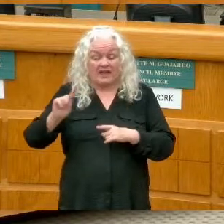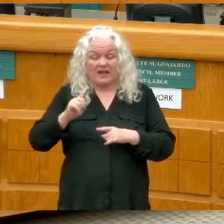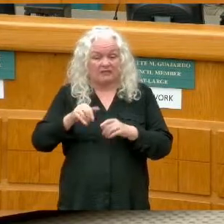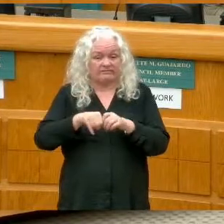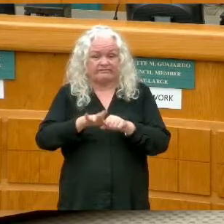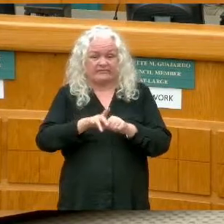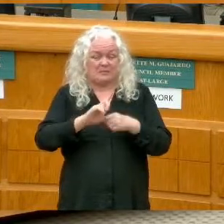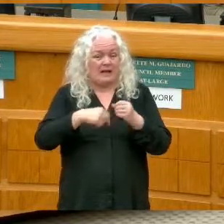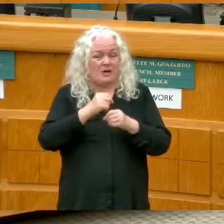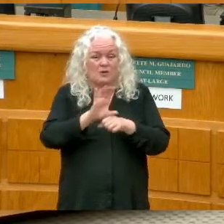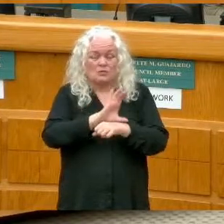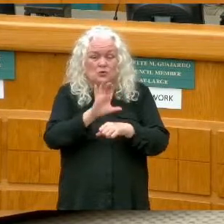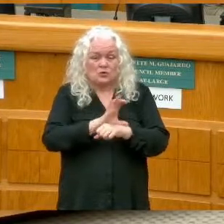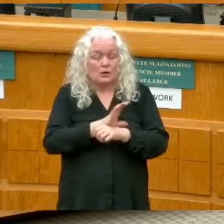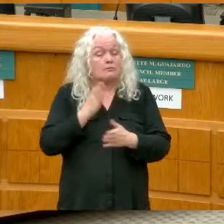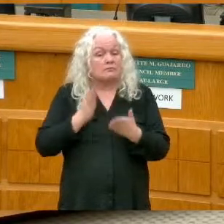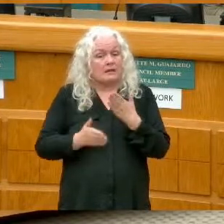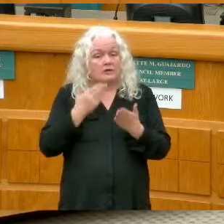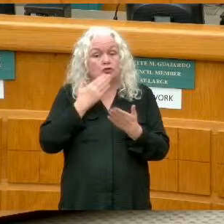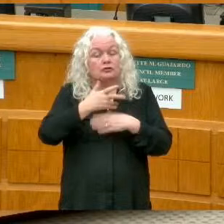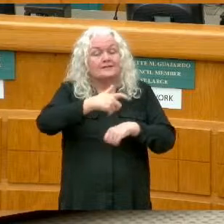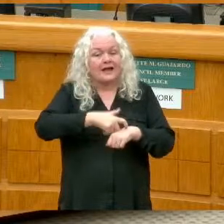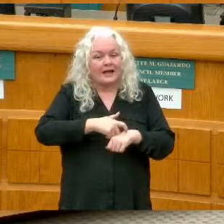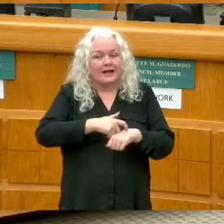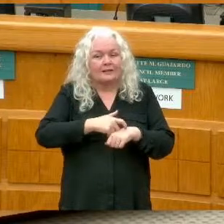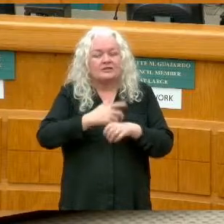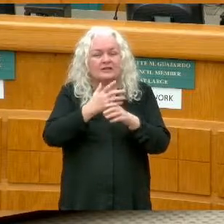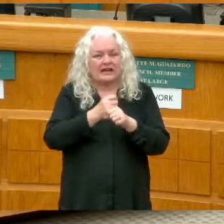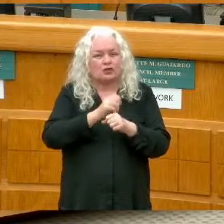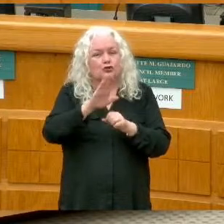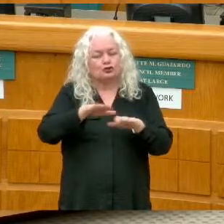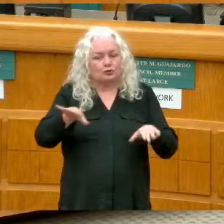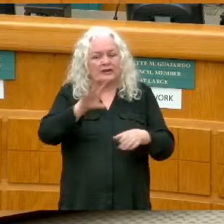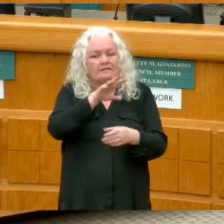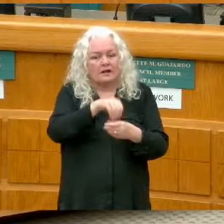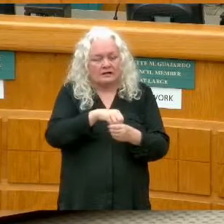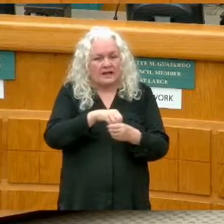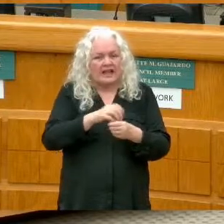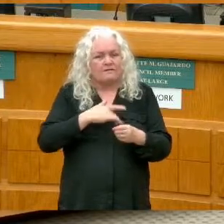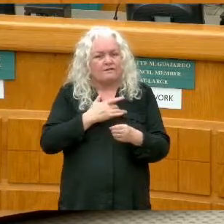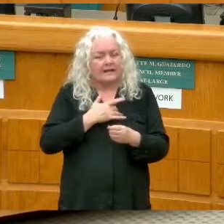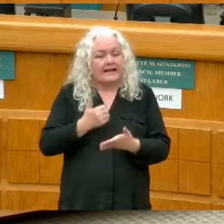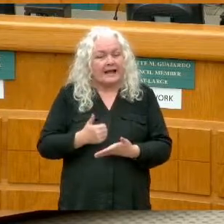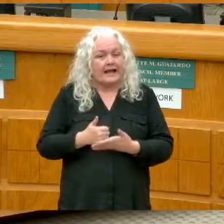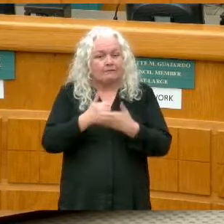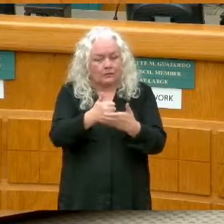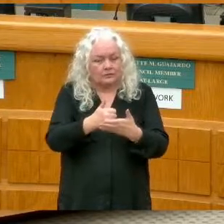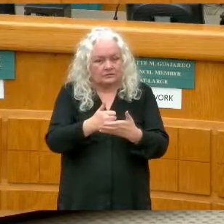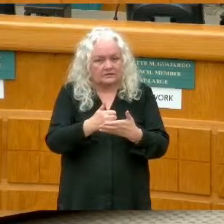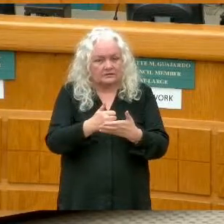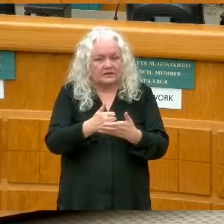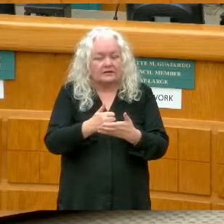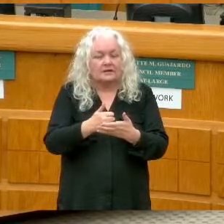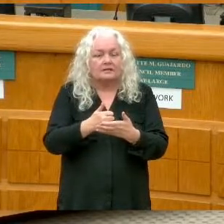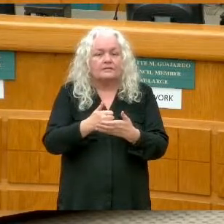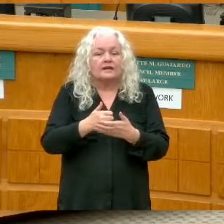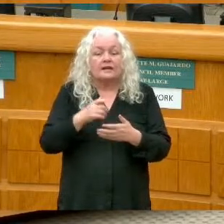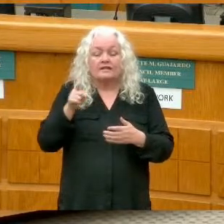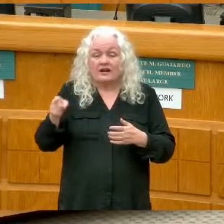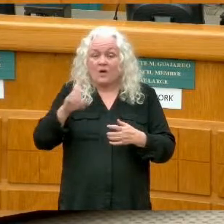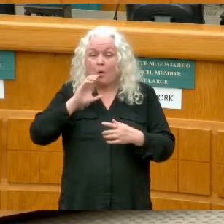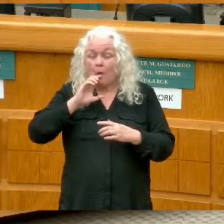population. This might be a really good time to get your children involved and feeling useful. These individuals over the age